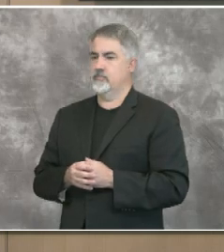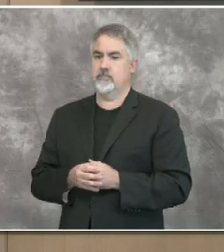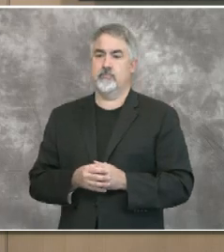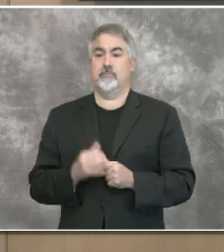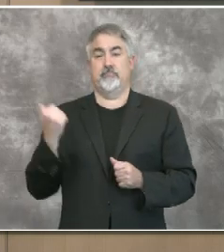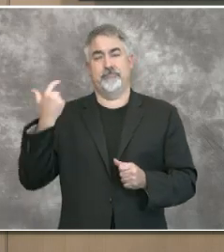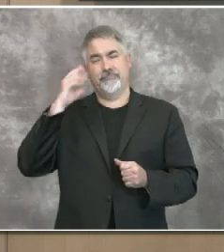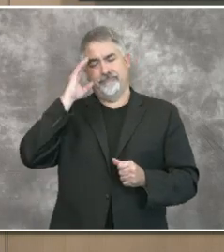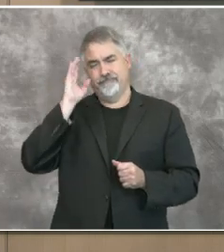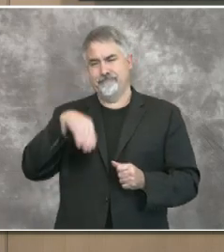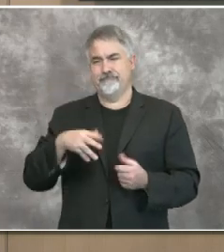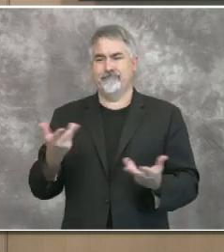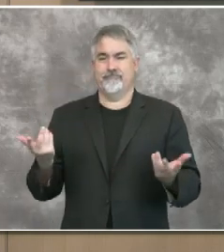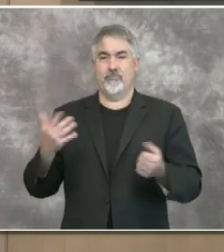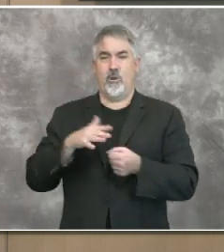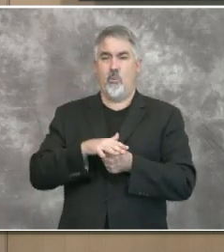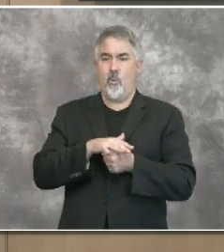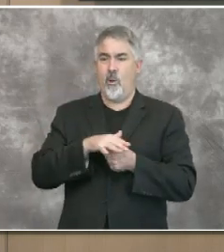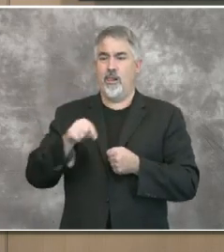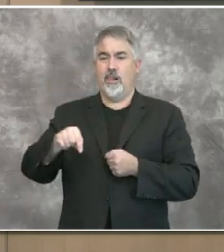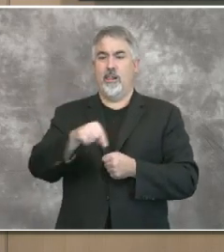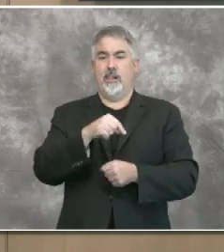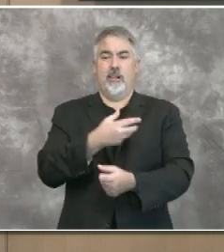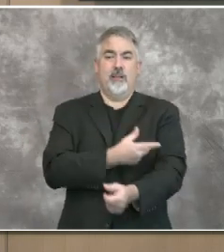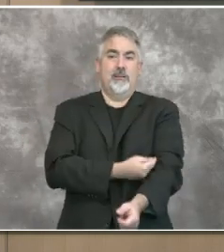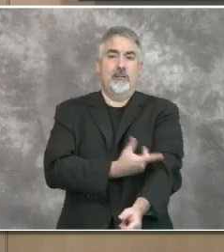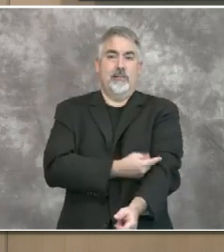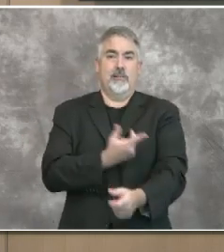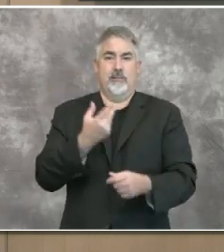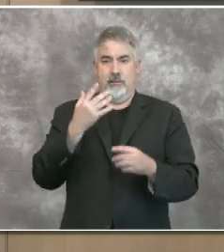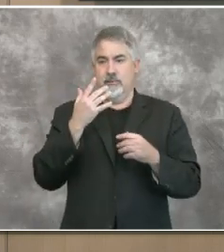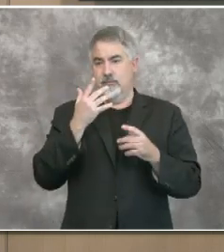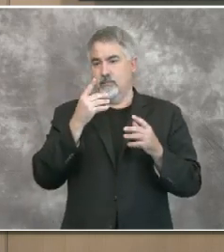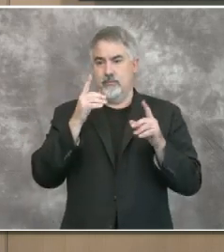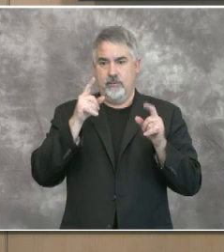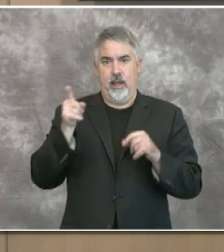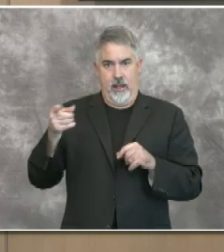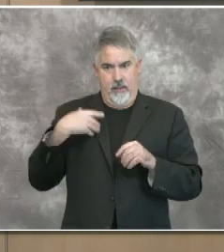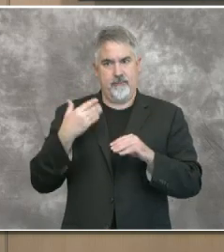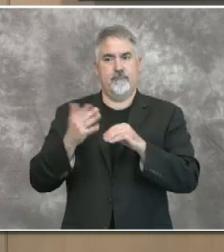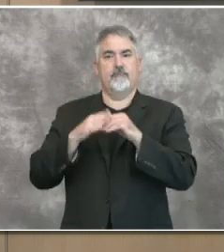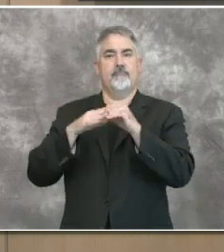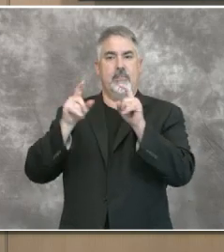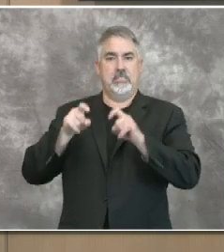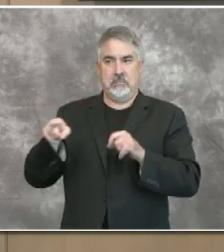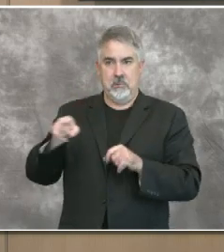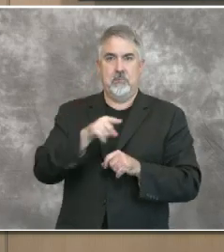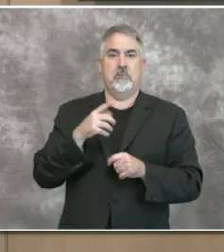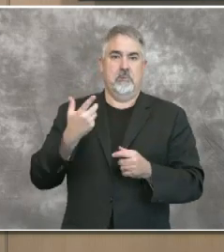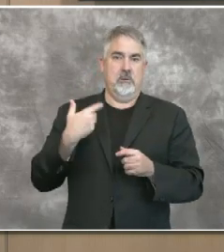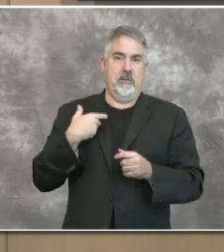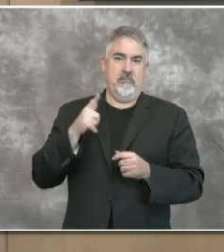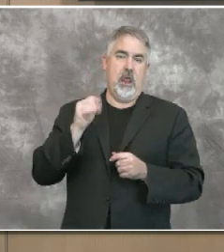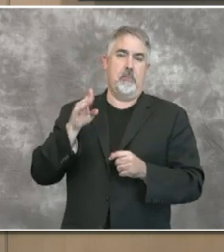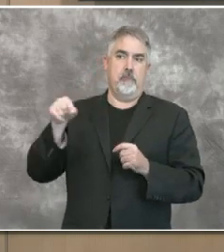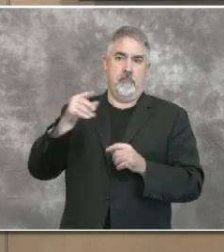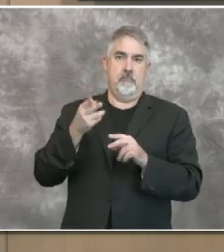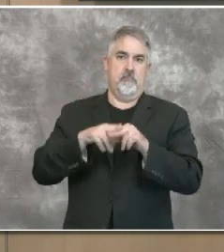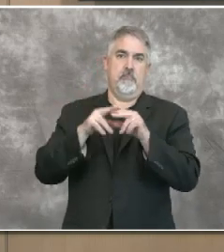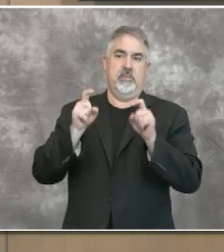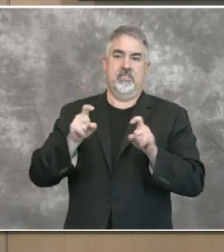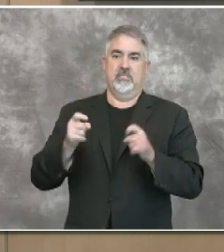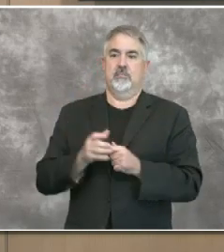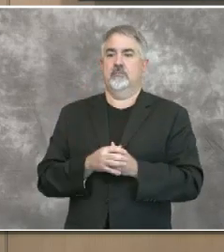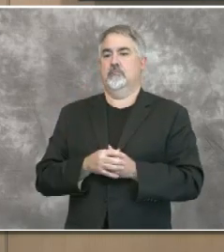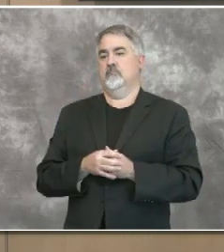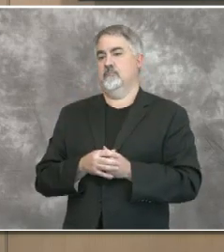laboratories have in fact increased their testing, as Dr. Wooten earlier described. And interestingly, we have another set of tests